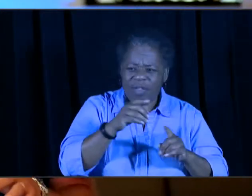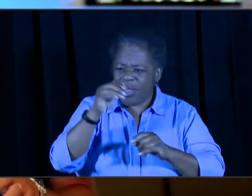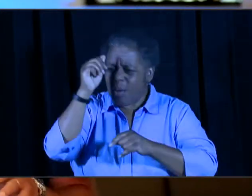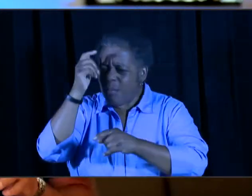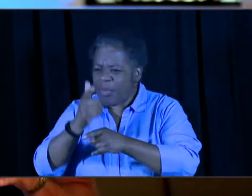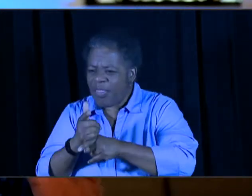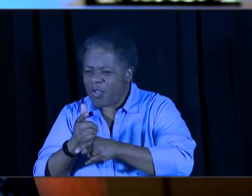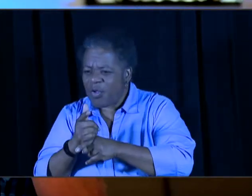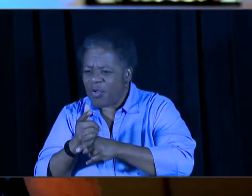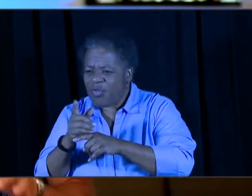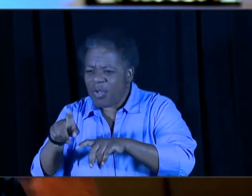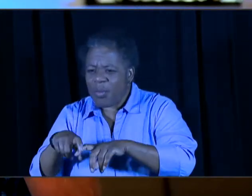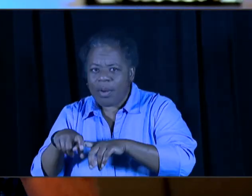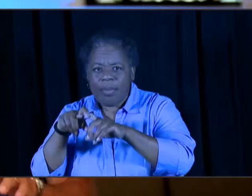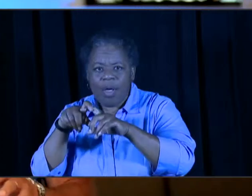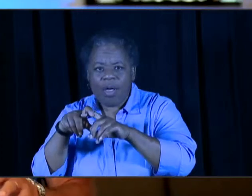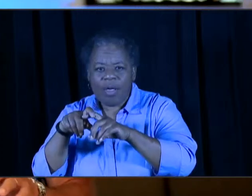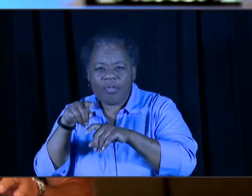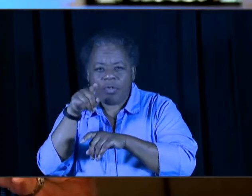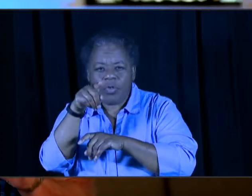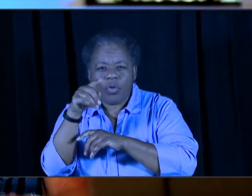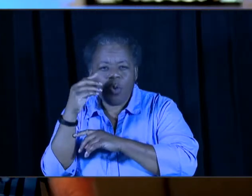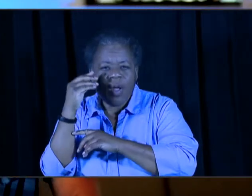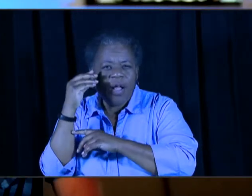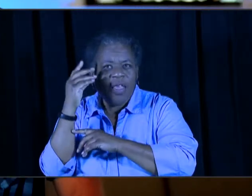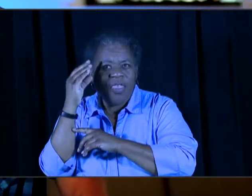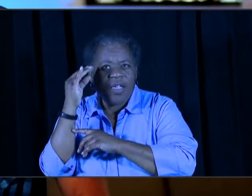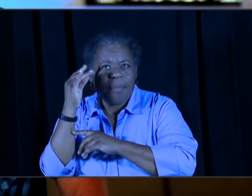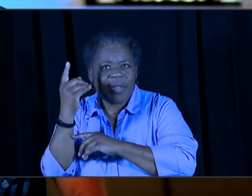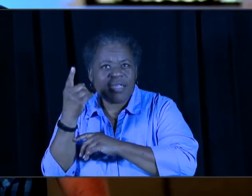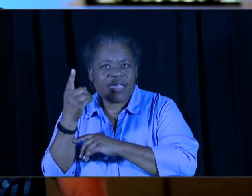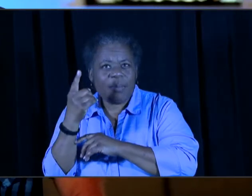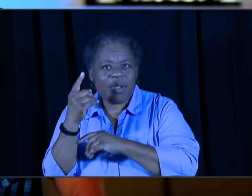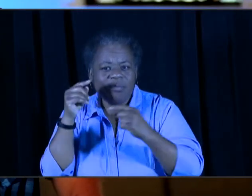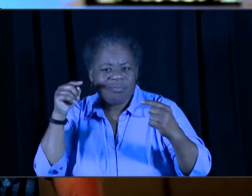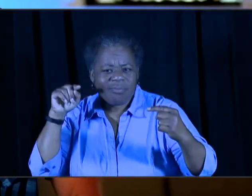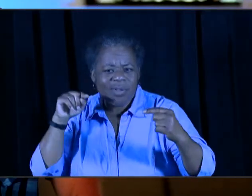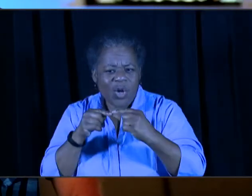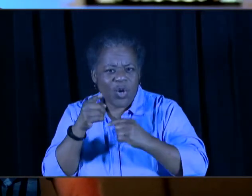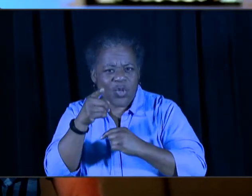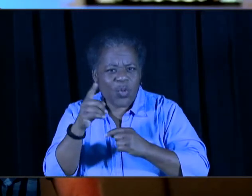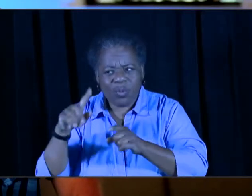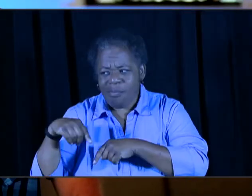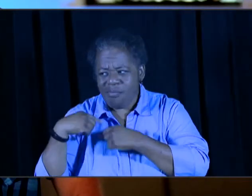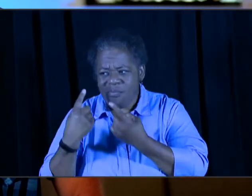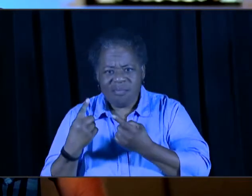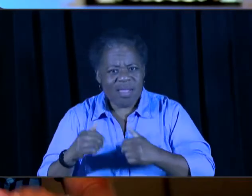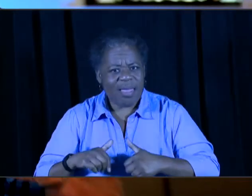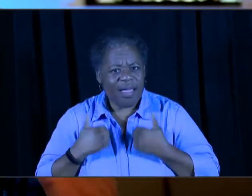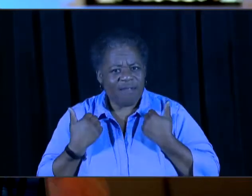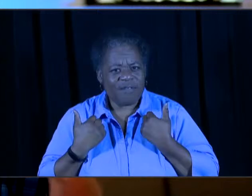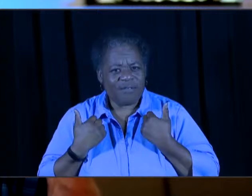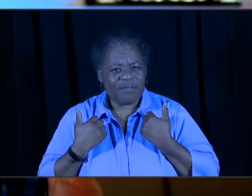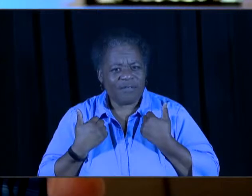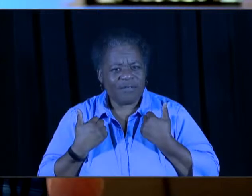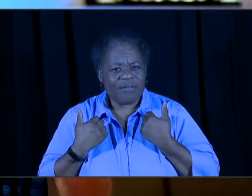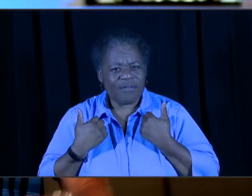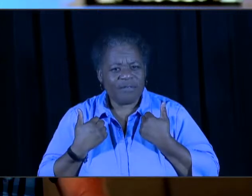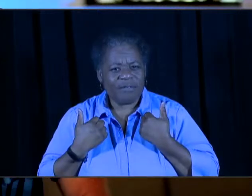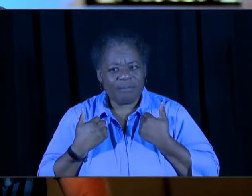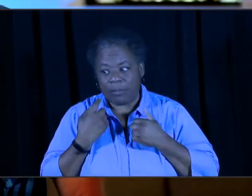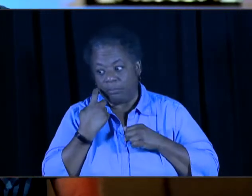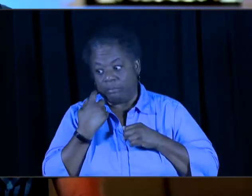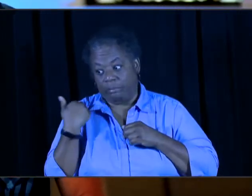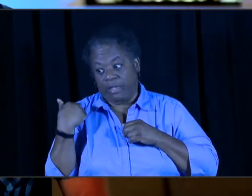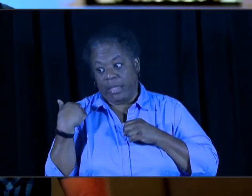about someone who has wronged you somewhere along the way in life. It might have happened recently